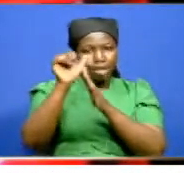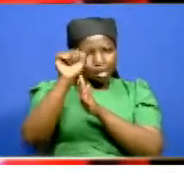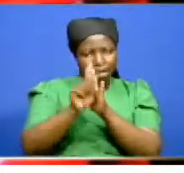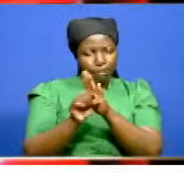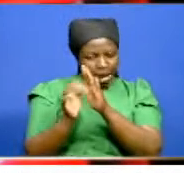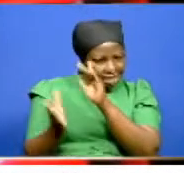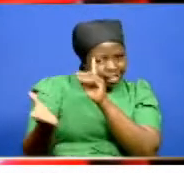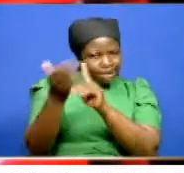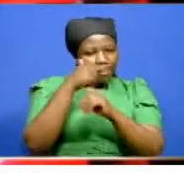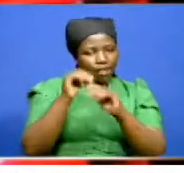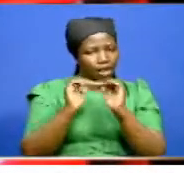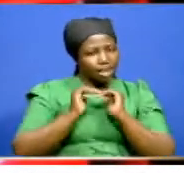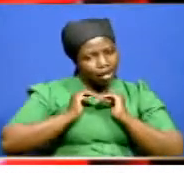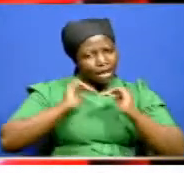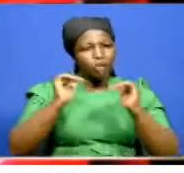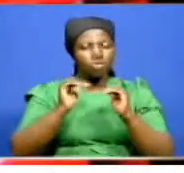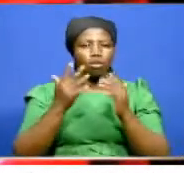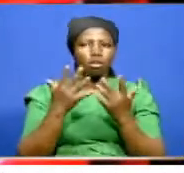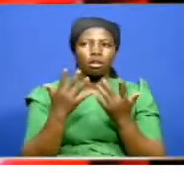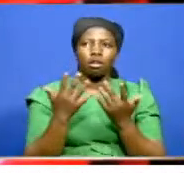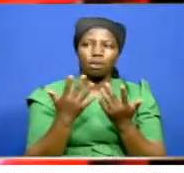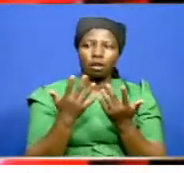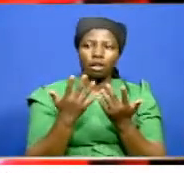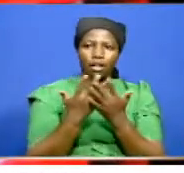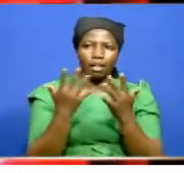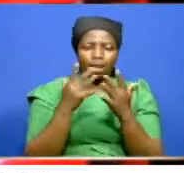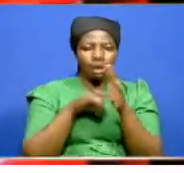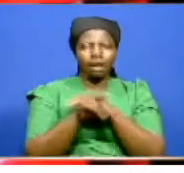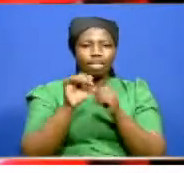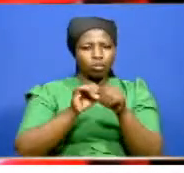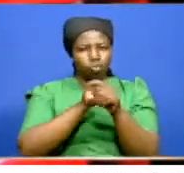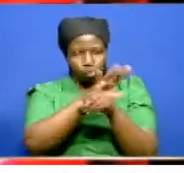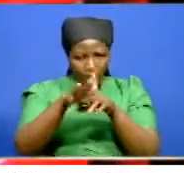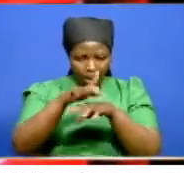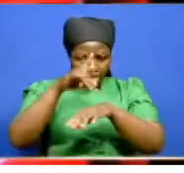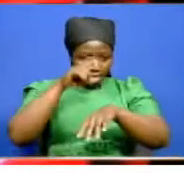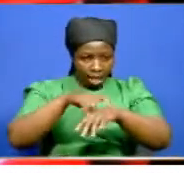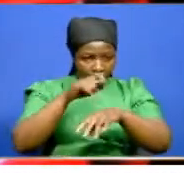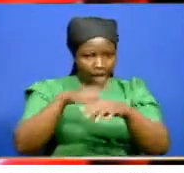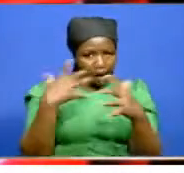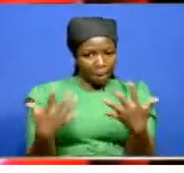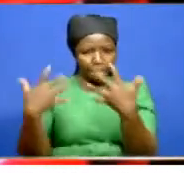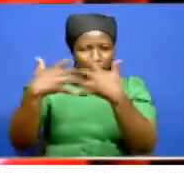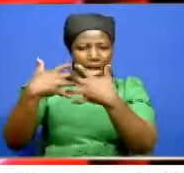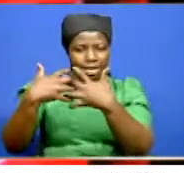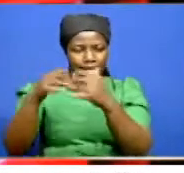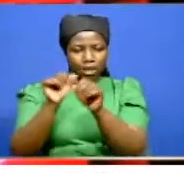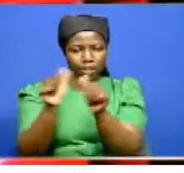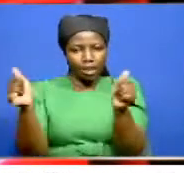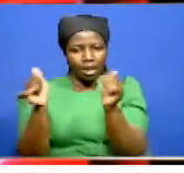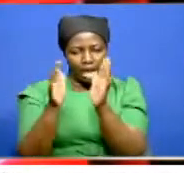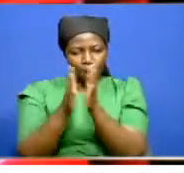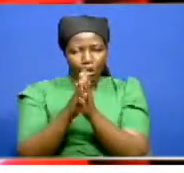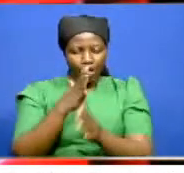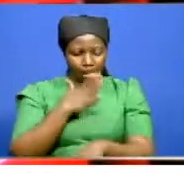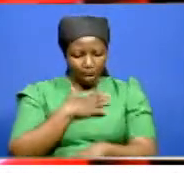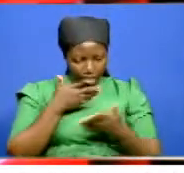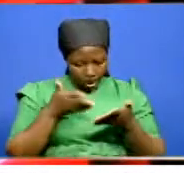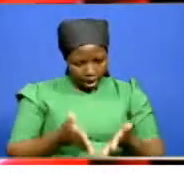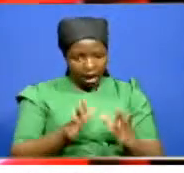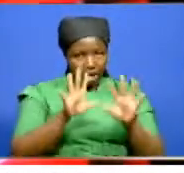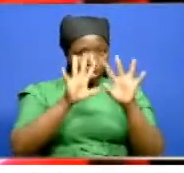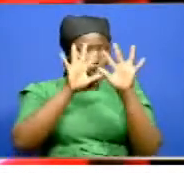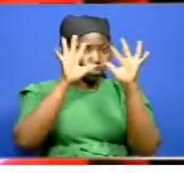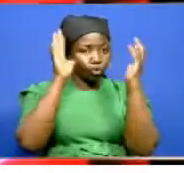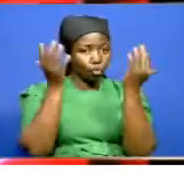Future in a COVID-19 World, therefore resonates well with our current global